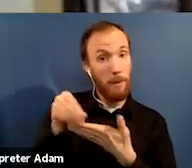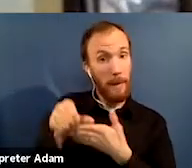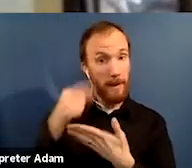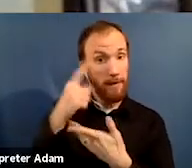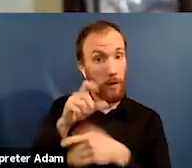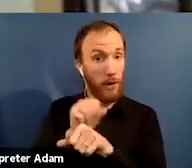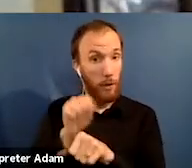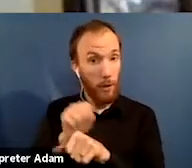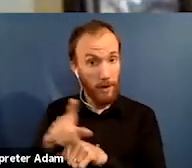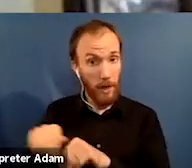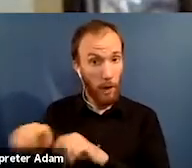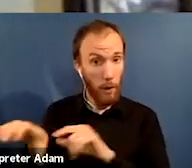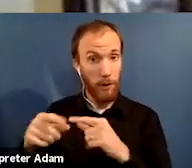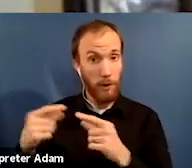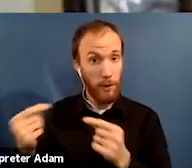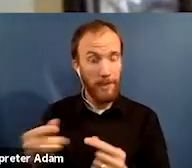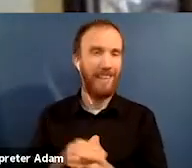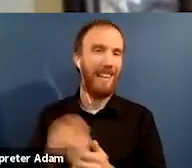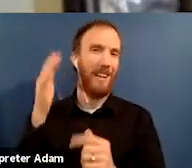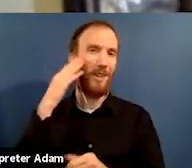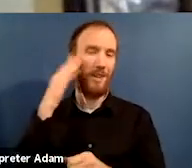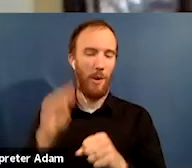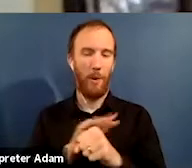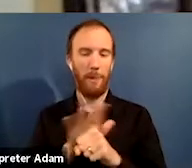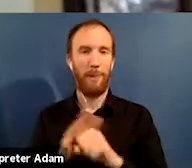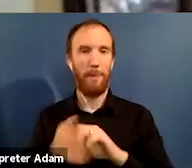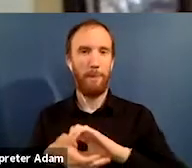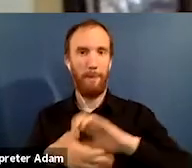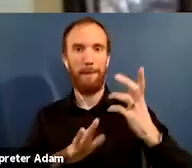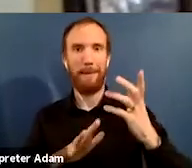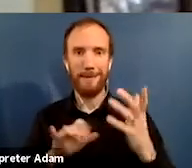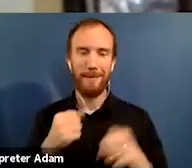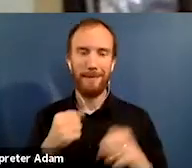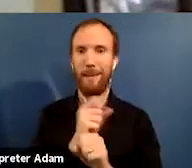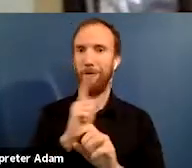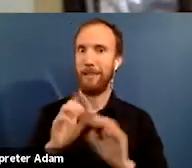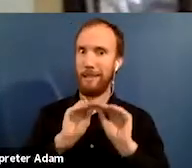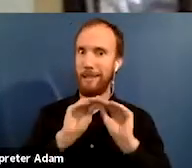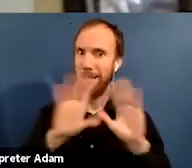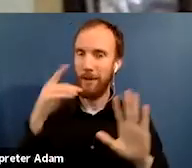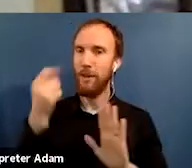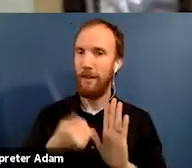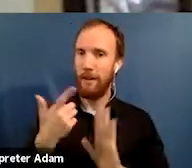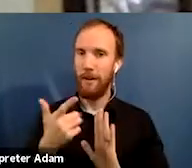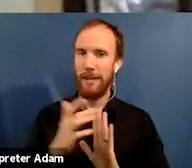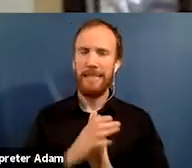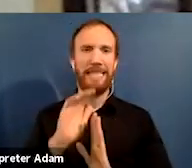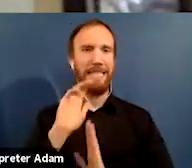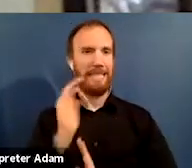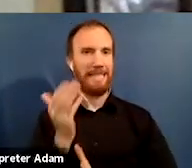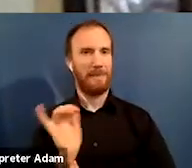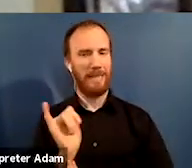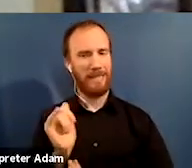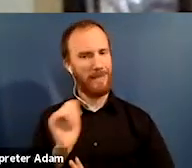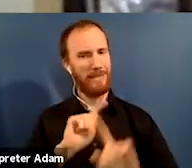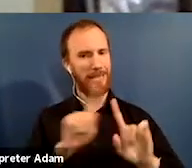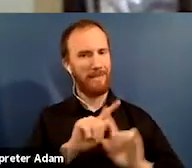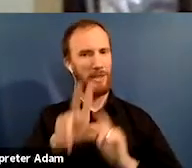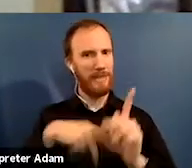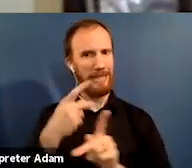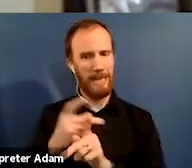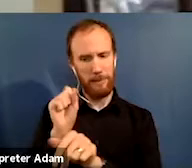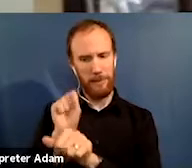is it? And I think the pandemic has, made this very clear to everyone. It does seem to be that there are certain forms of labor